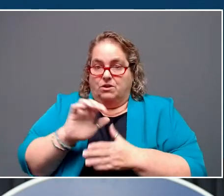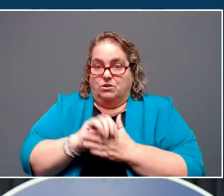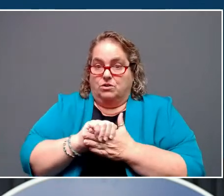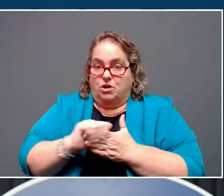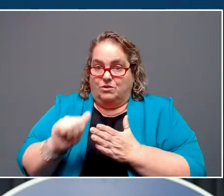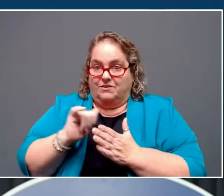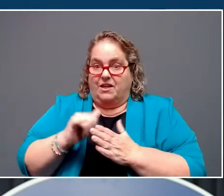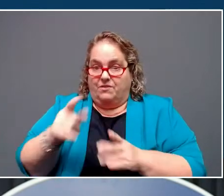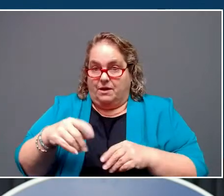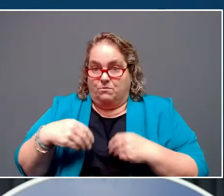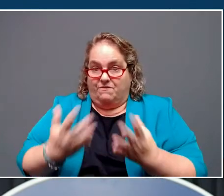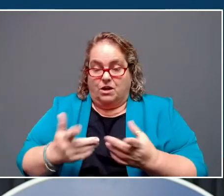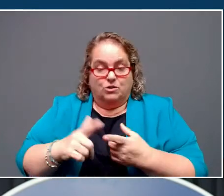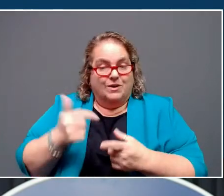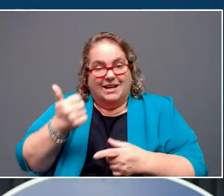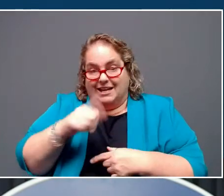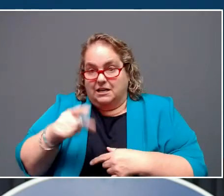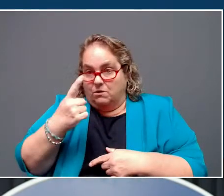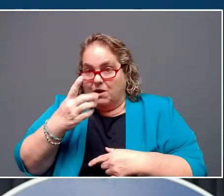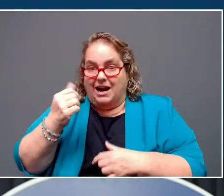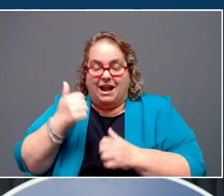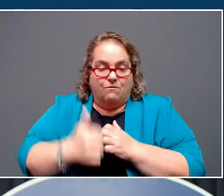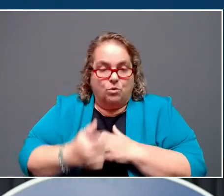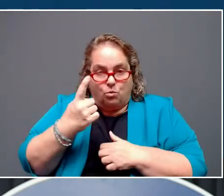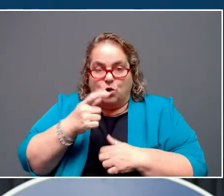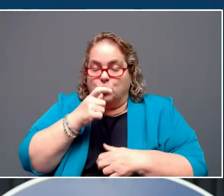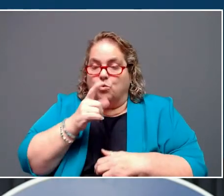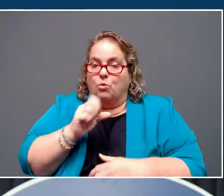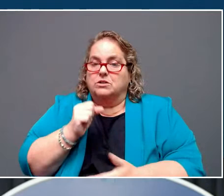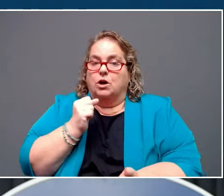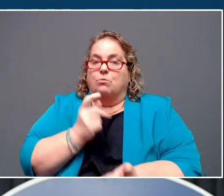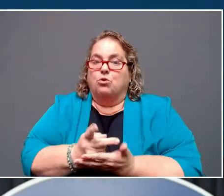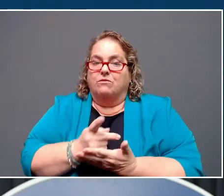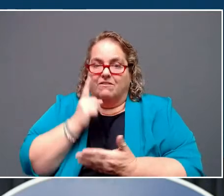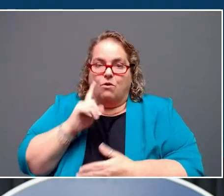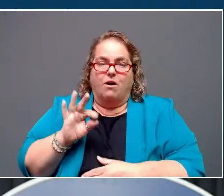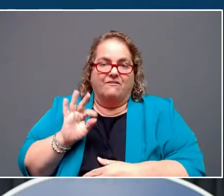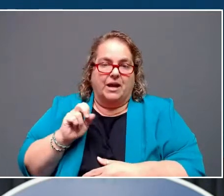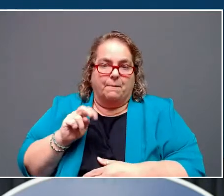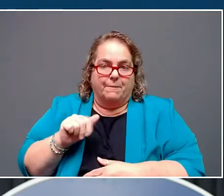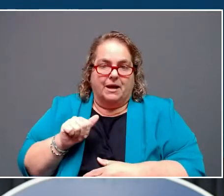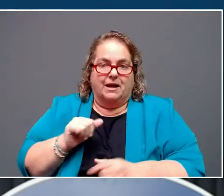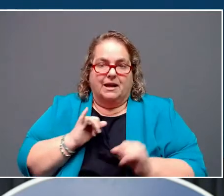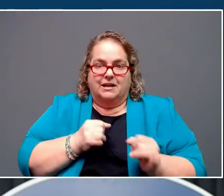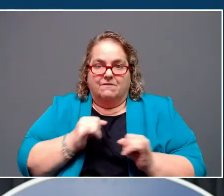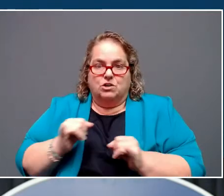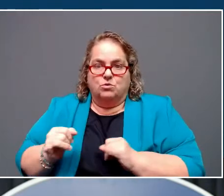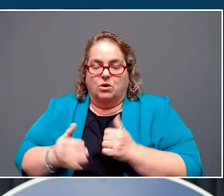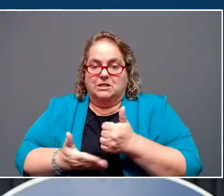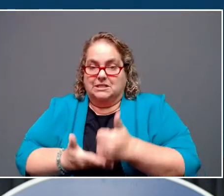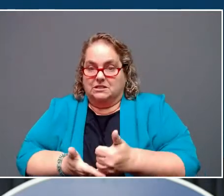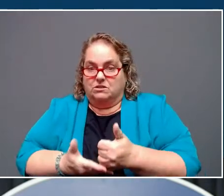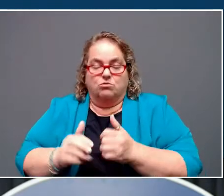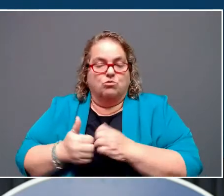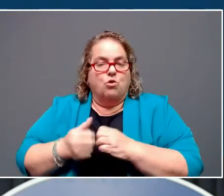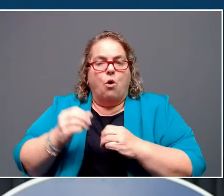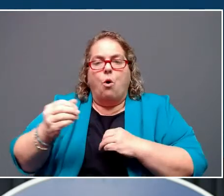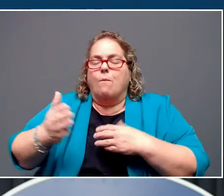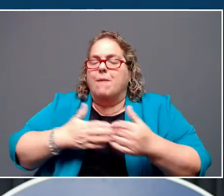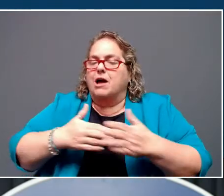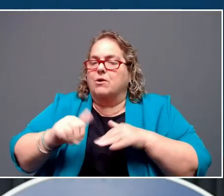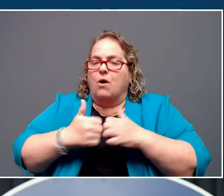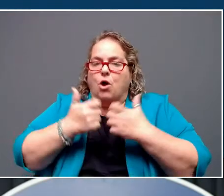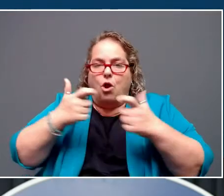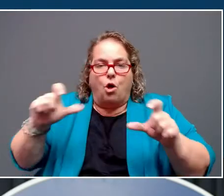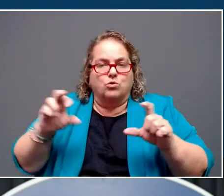to anyone and everyone that was approved for the FEMA individual assistance, no matter how large or small that